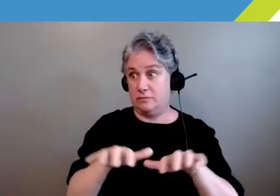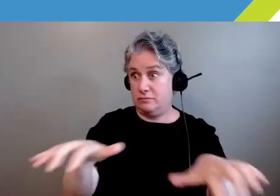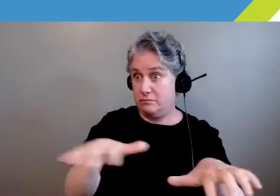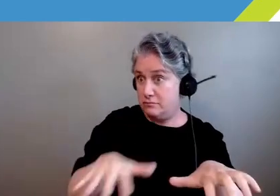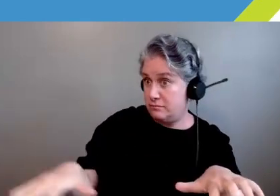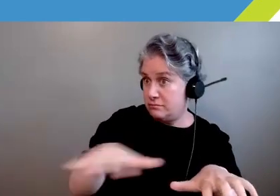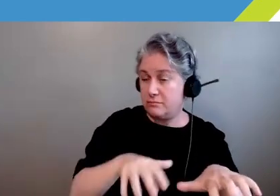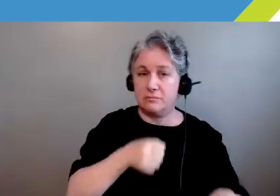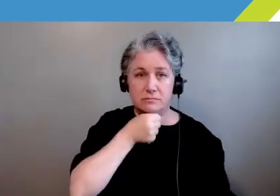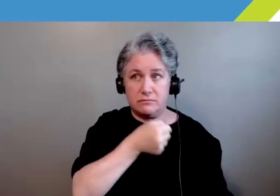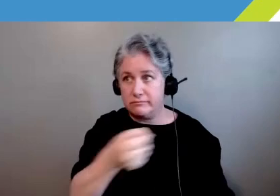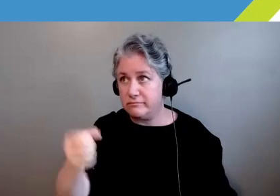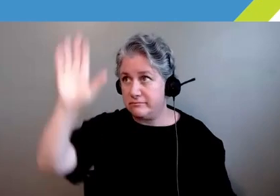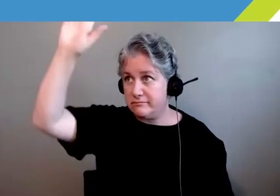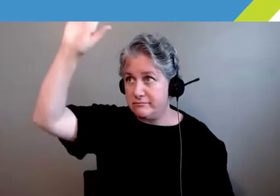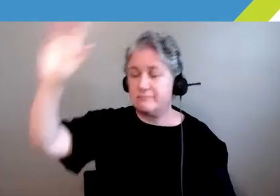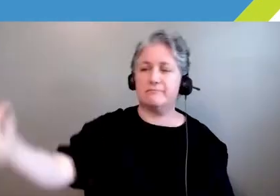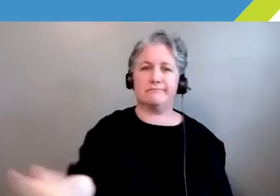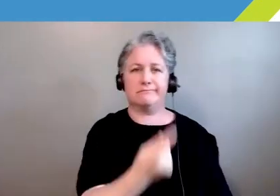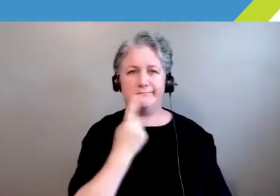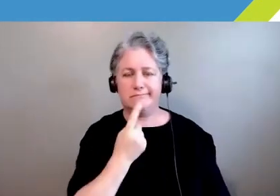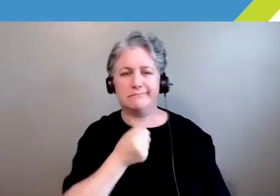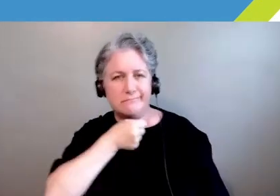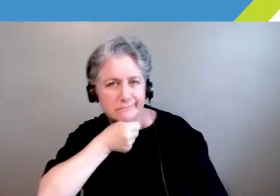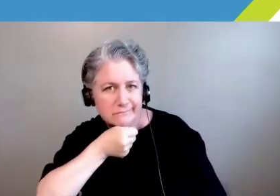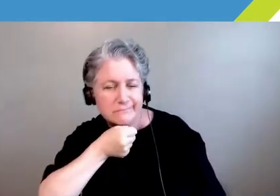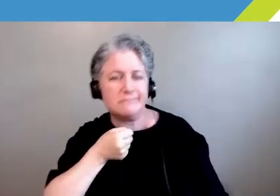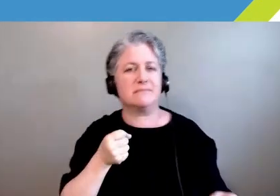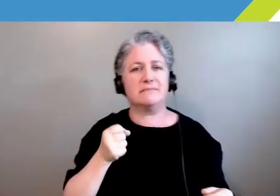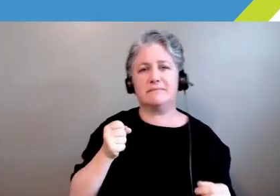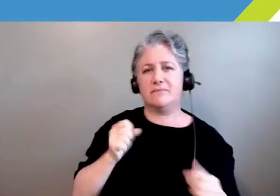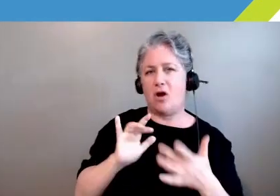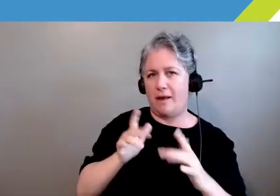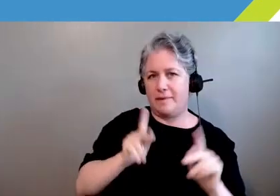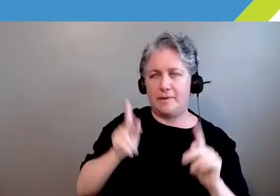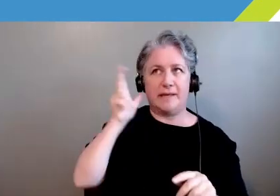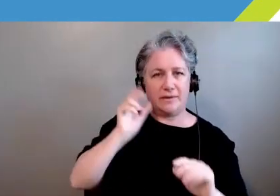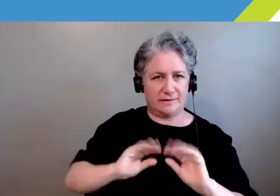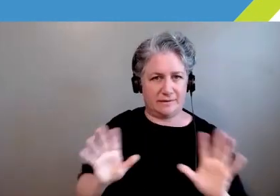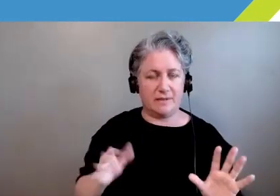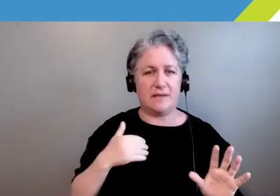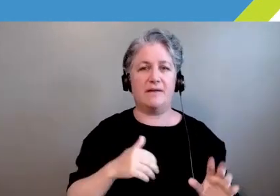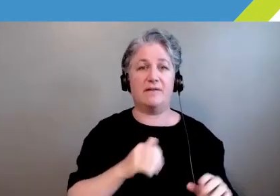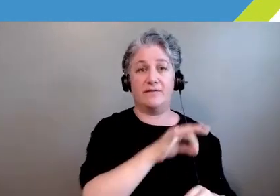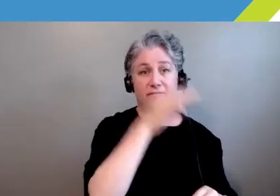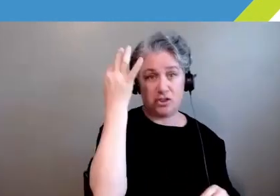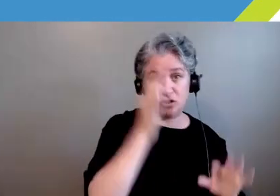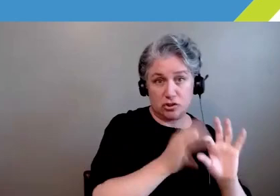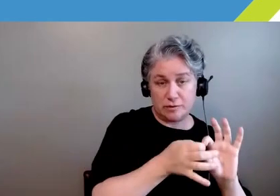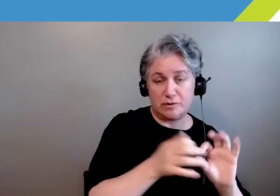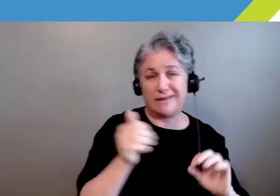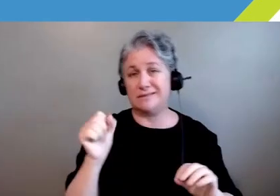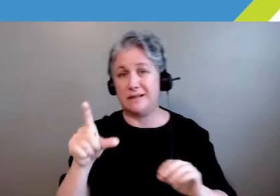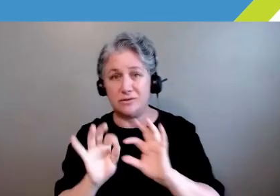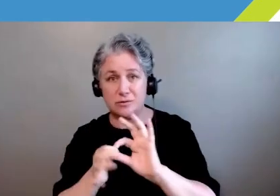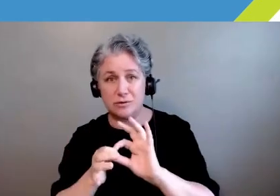so please ask your question into the microphone so the online attendees can hear it. We also have ASL and French